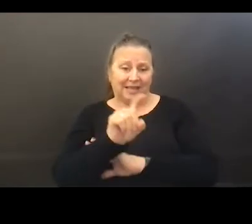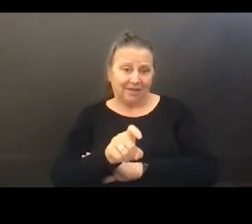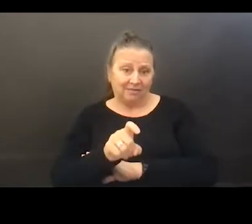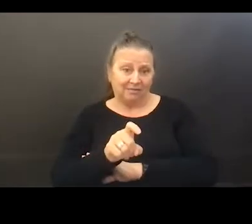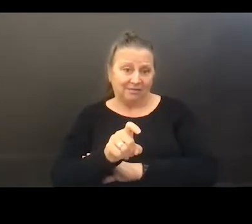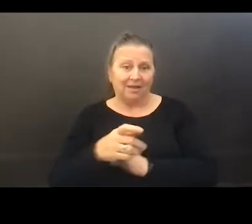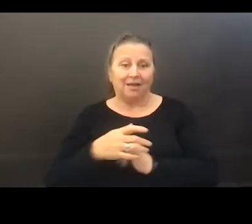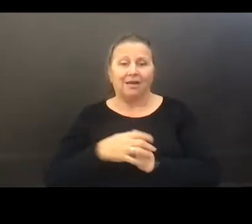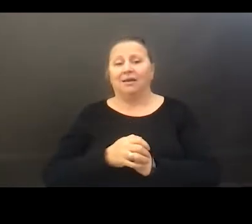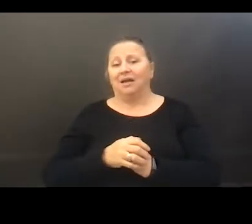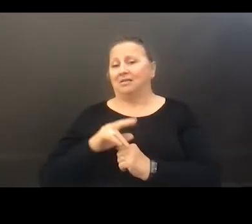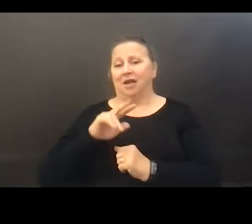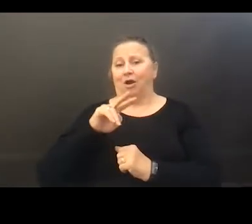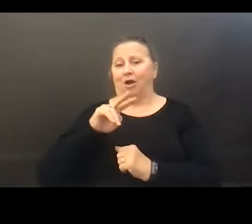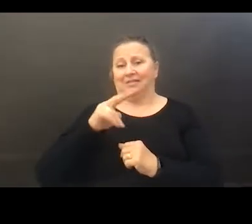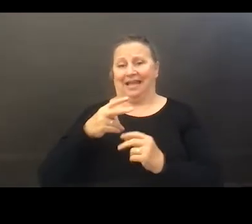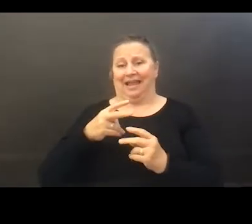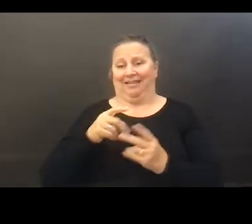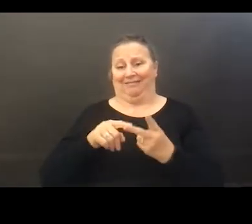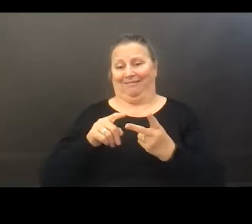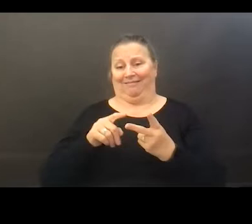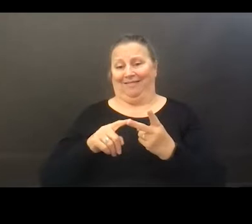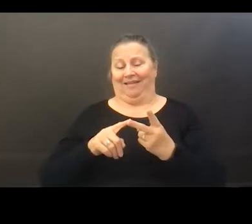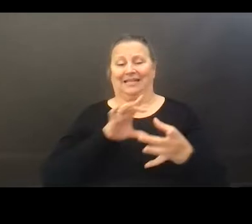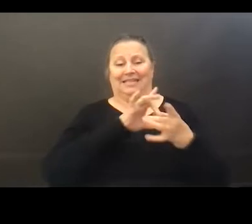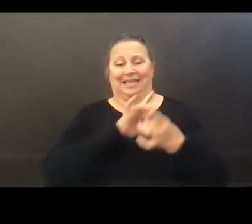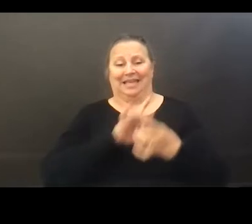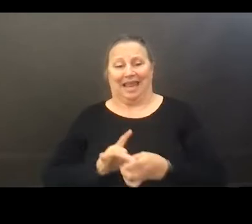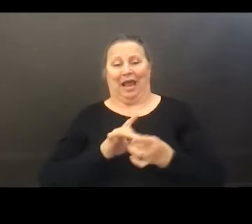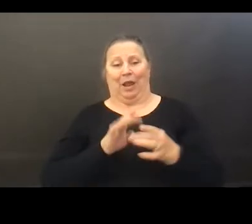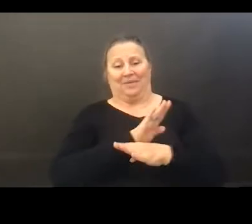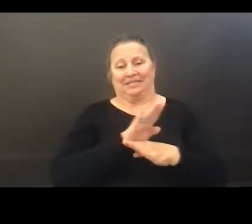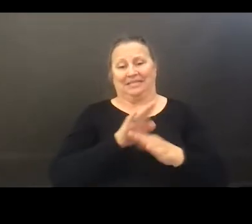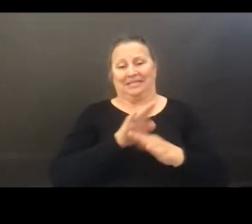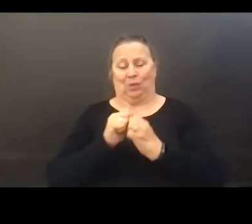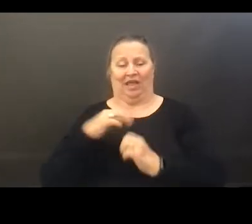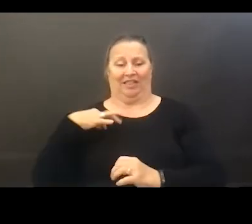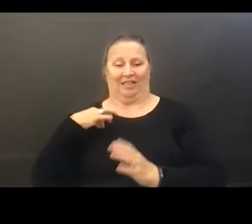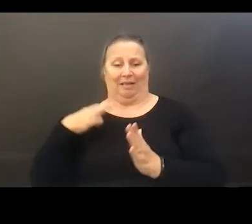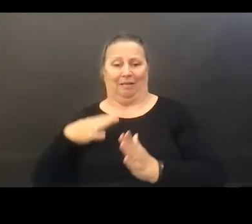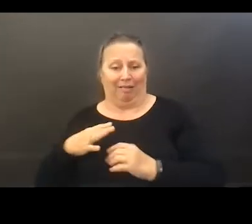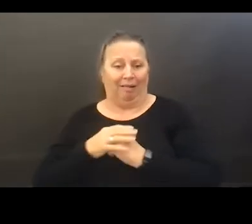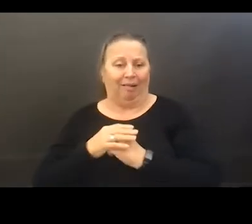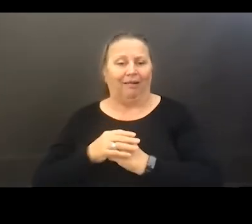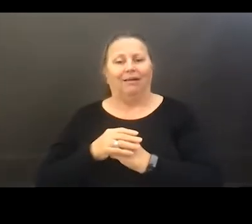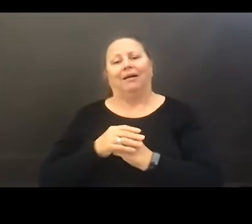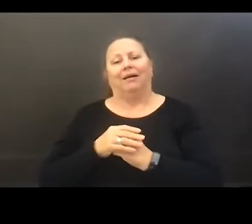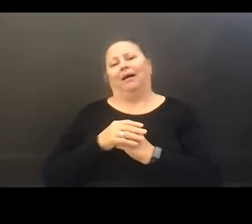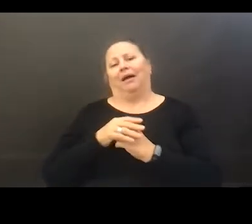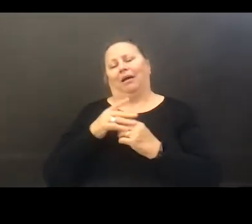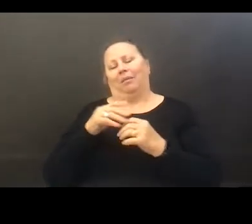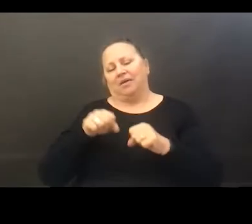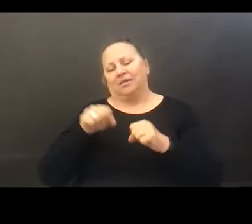second role, and perhaps most important role, is to connect businesses with willing candidates and potential employees for their